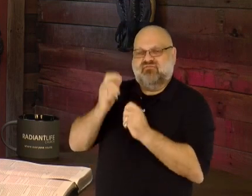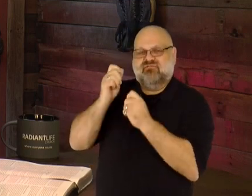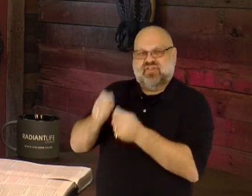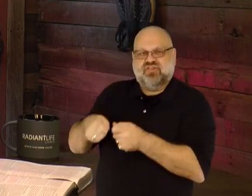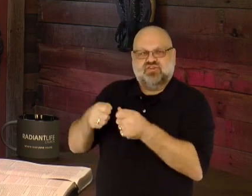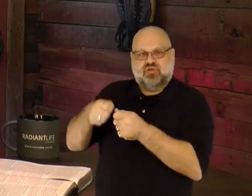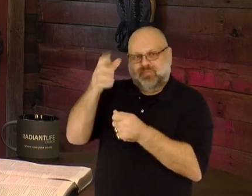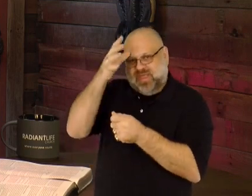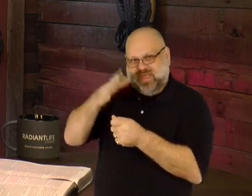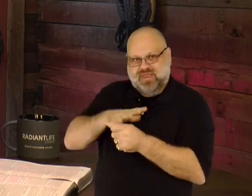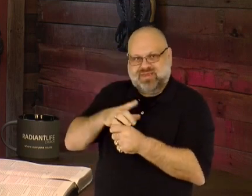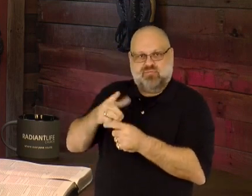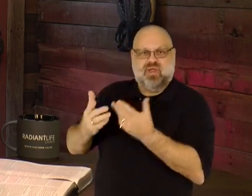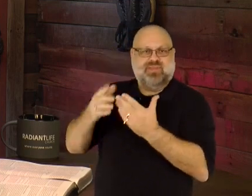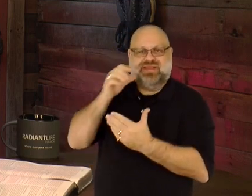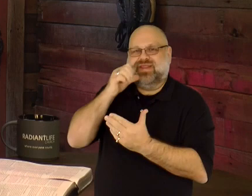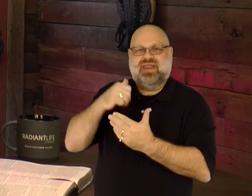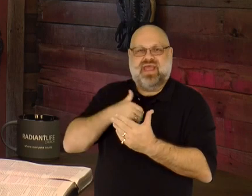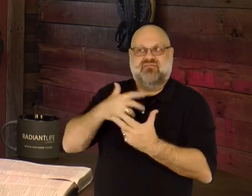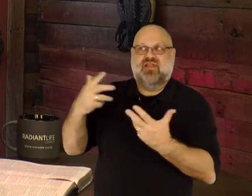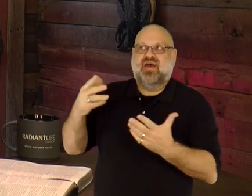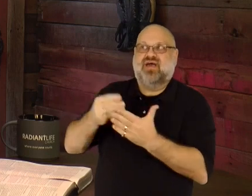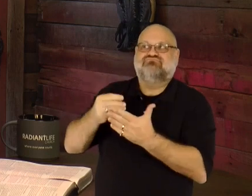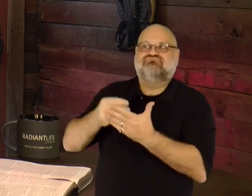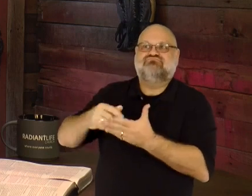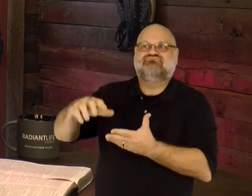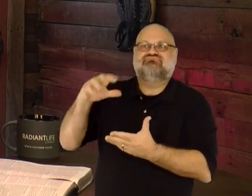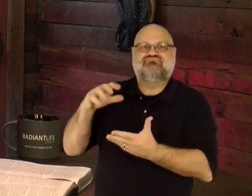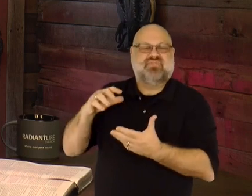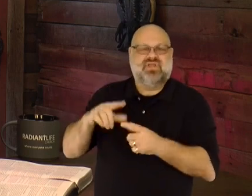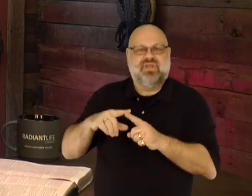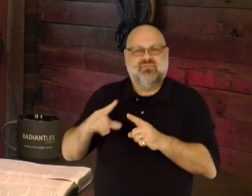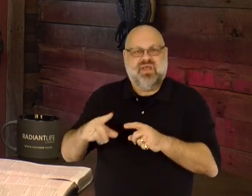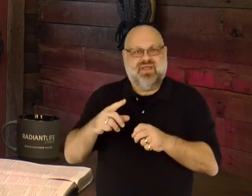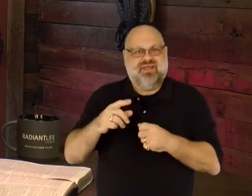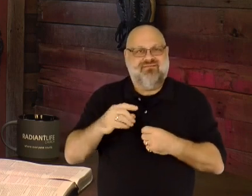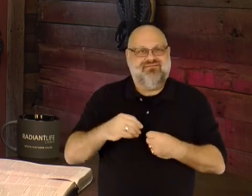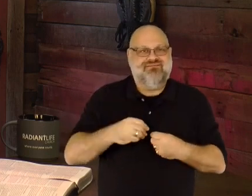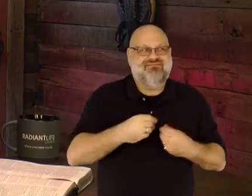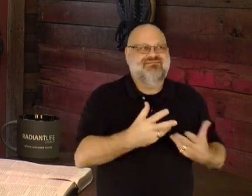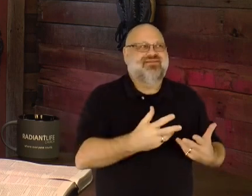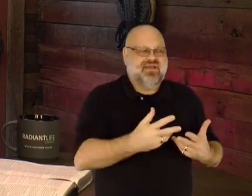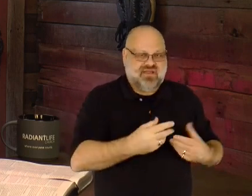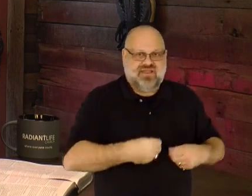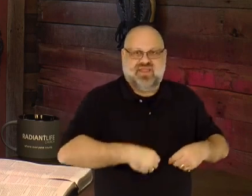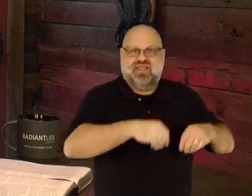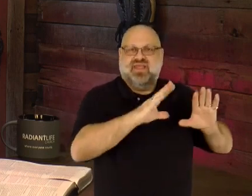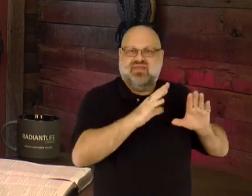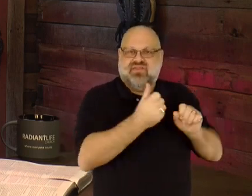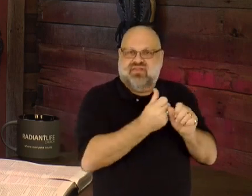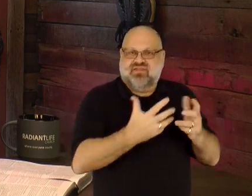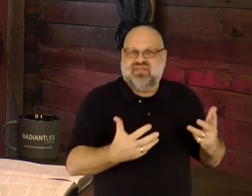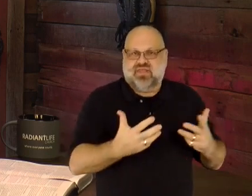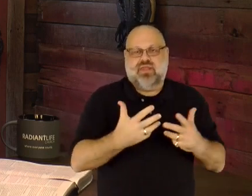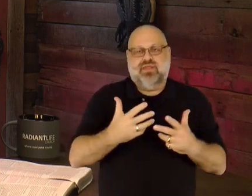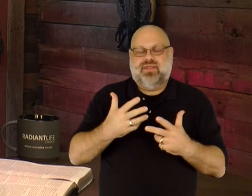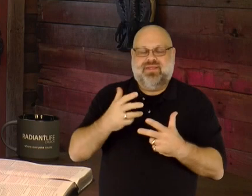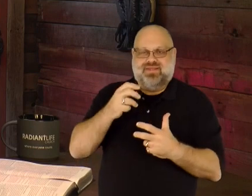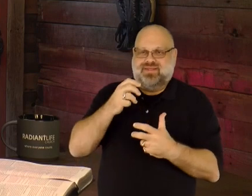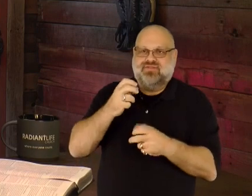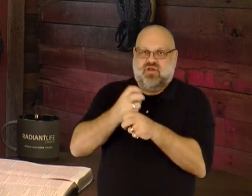everything is hard for everyone. Jesus understands that, and He doesn't give back to us